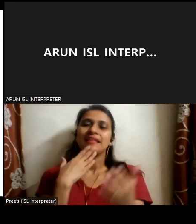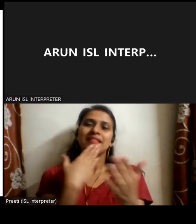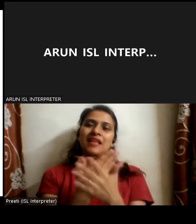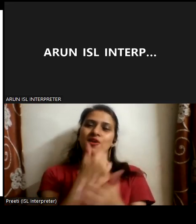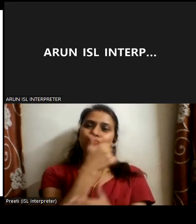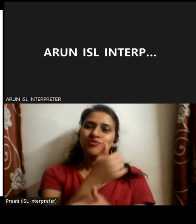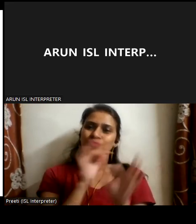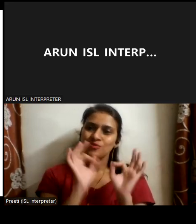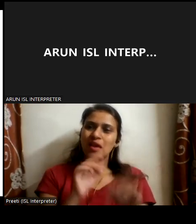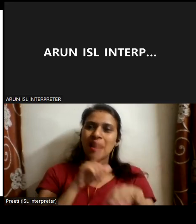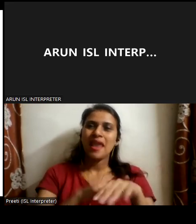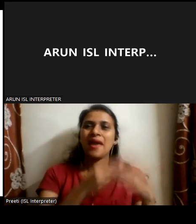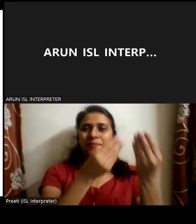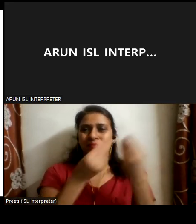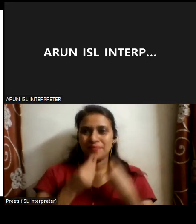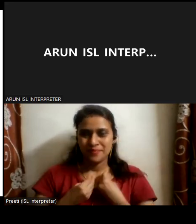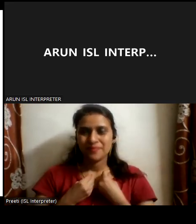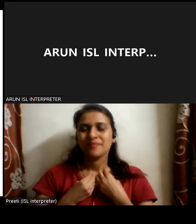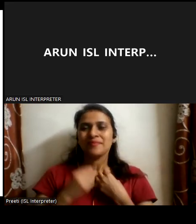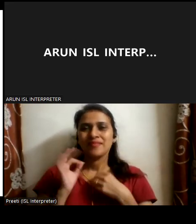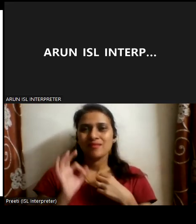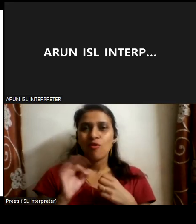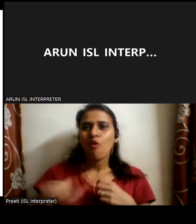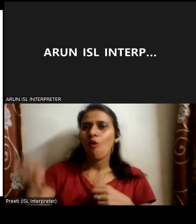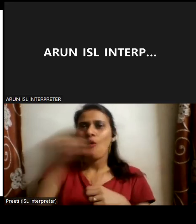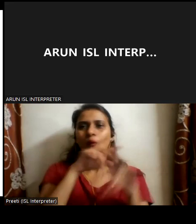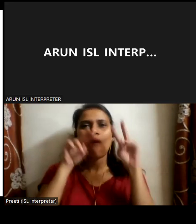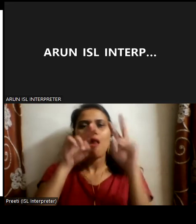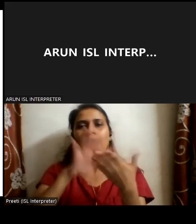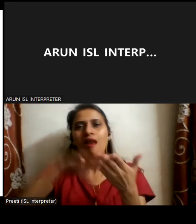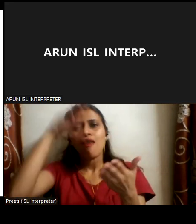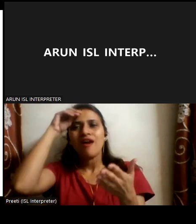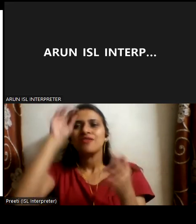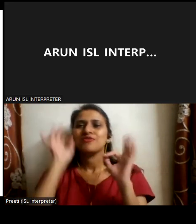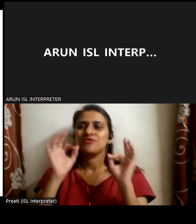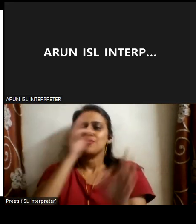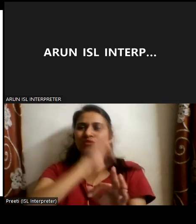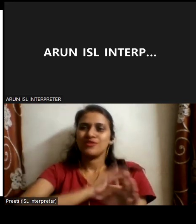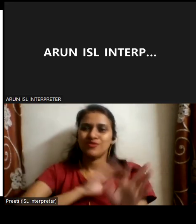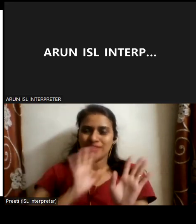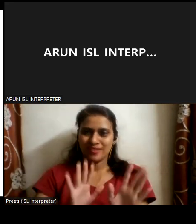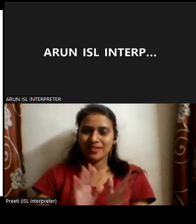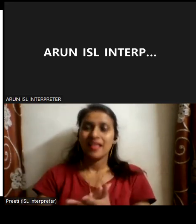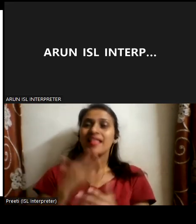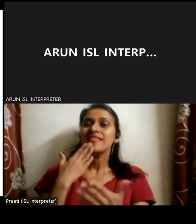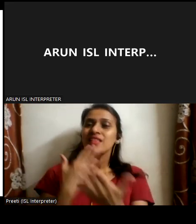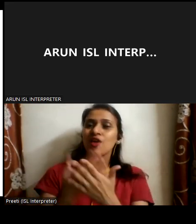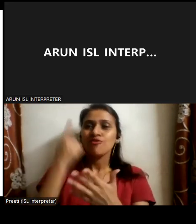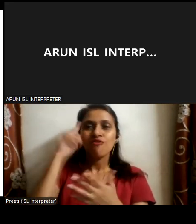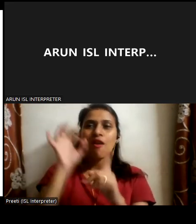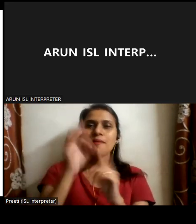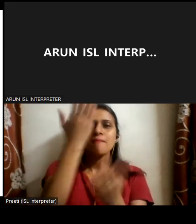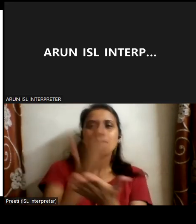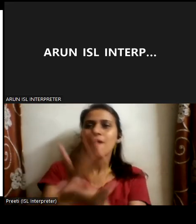time. And I'm glad that everyone has enjoyed the session. Thank you all for participating in today's